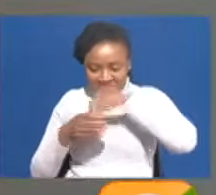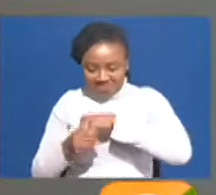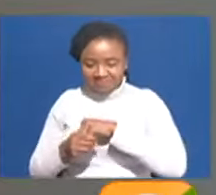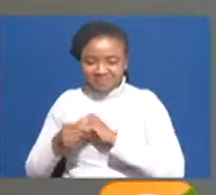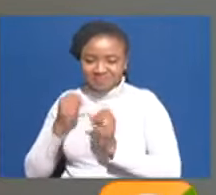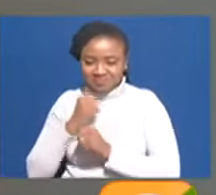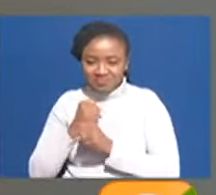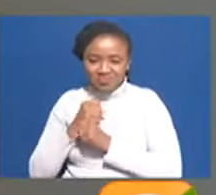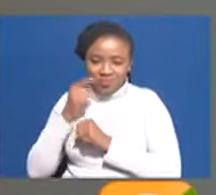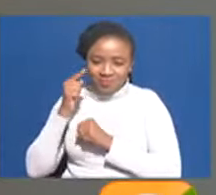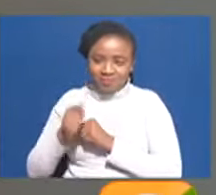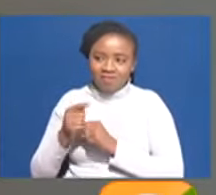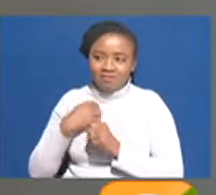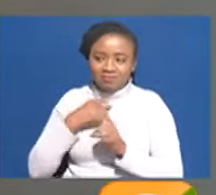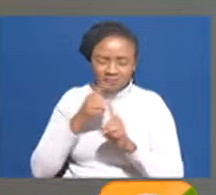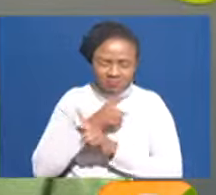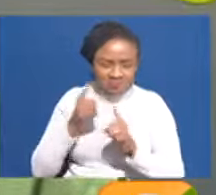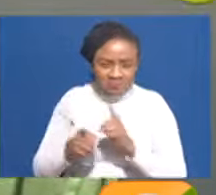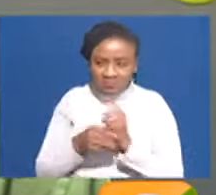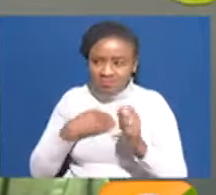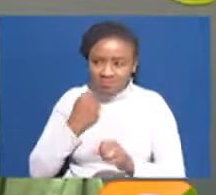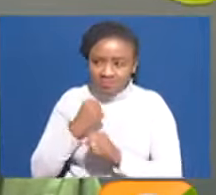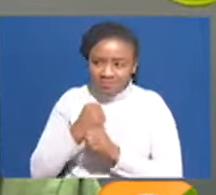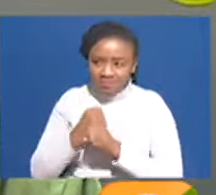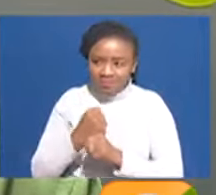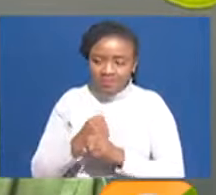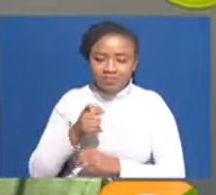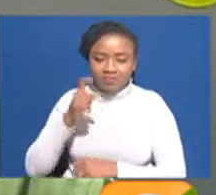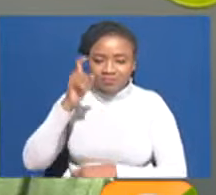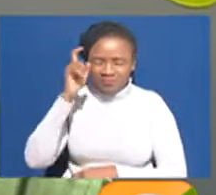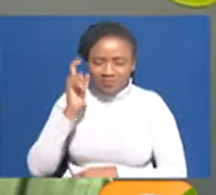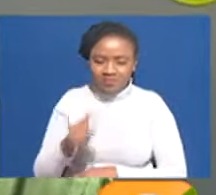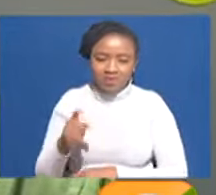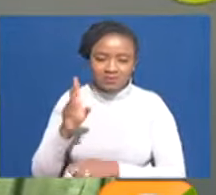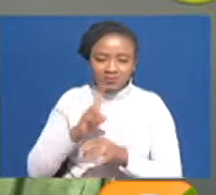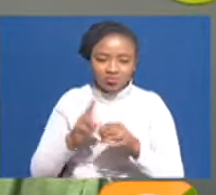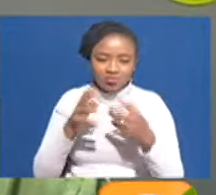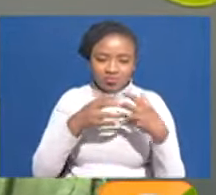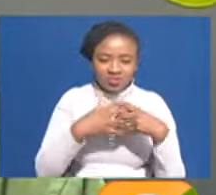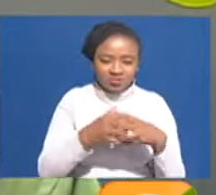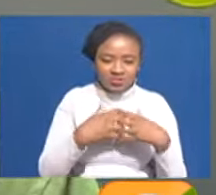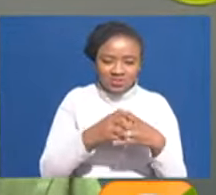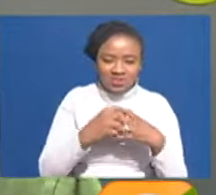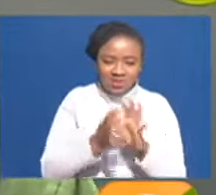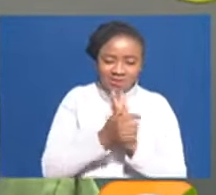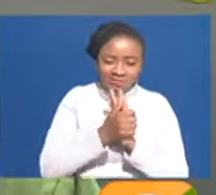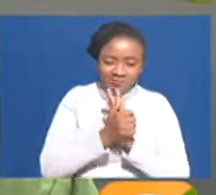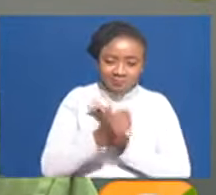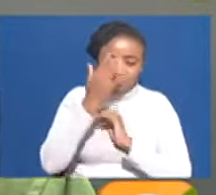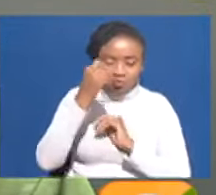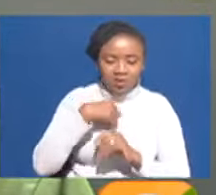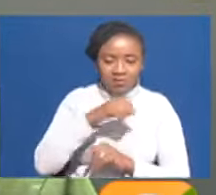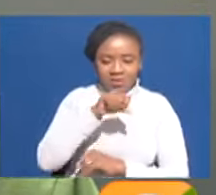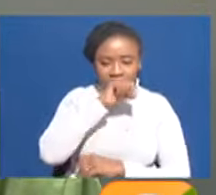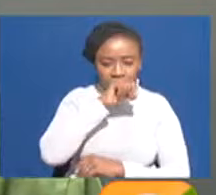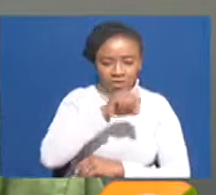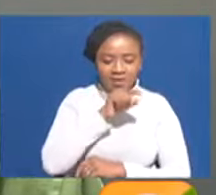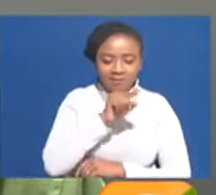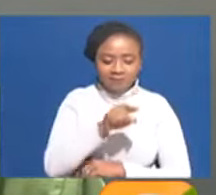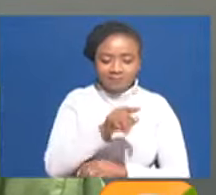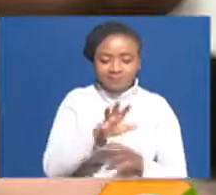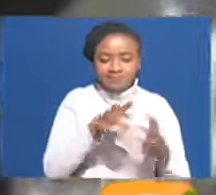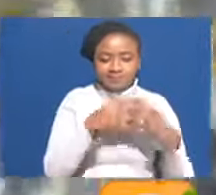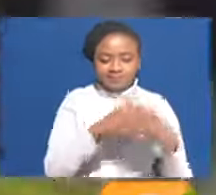I do everything I do with geometric. And a bit of engineering, because my passion was to become